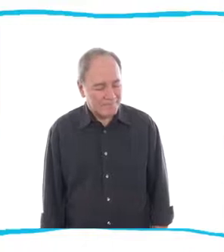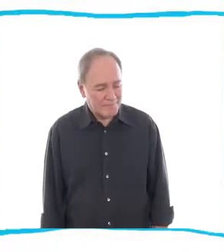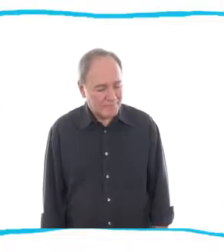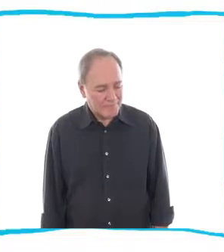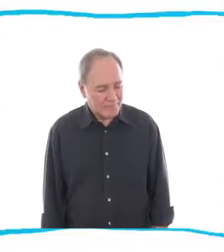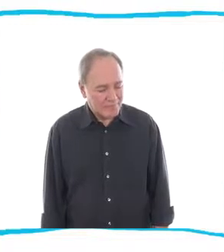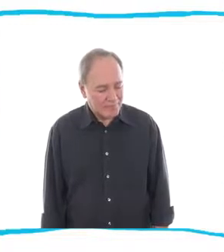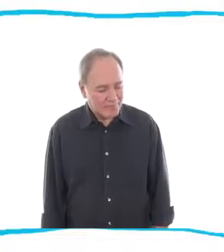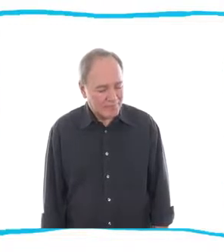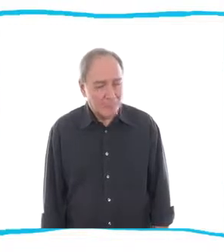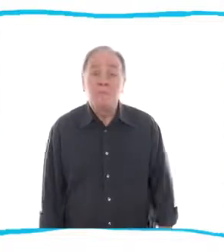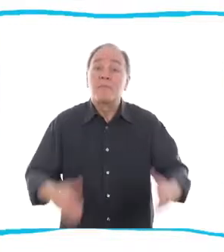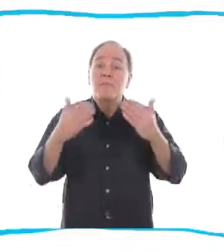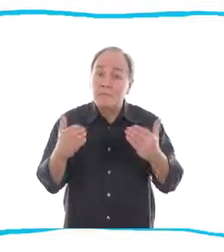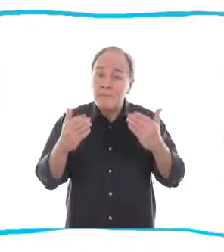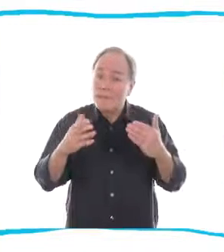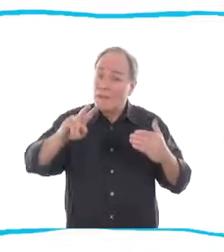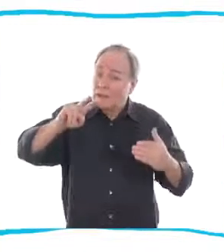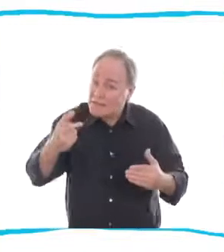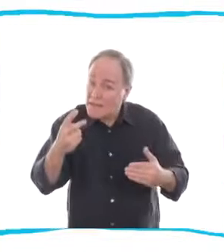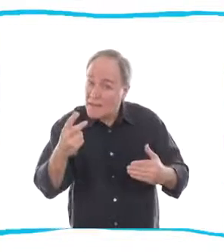Now for our second word.